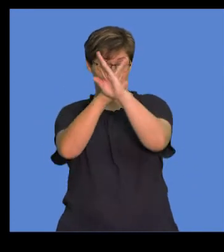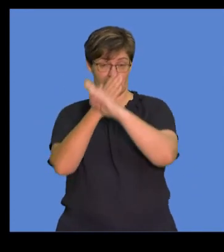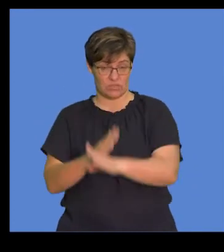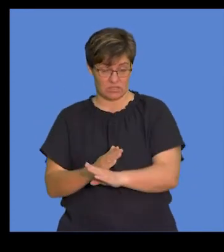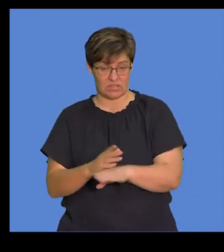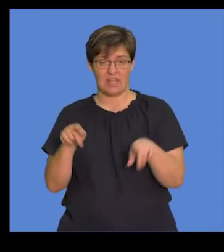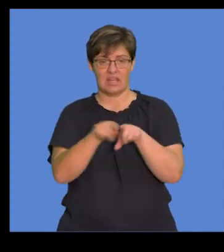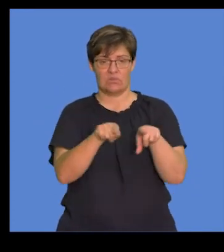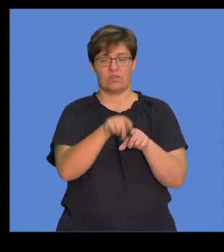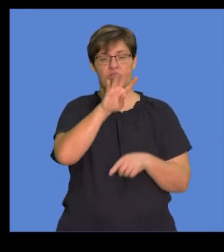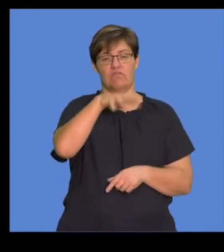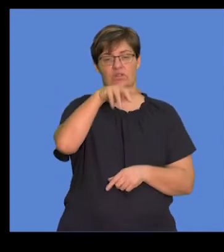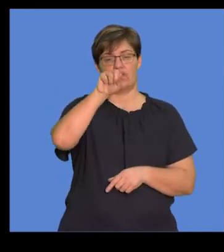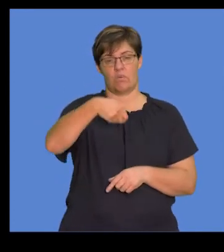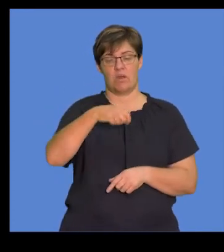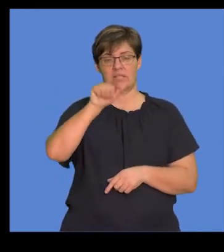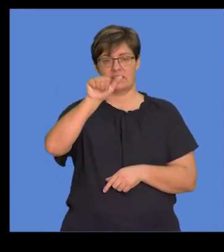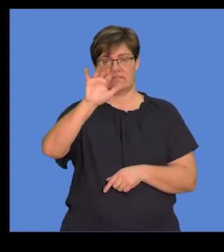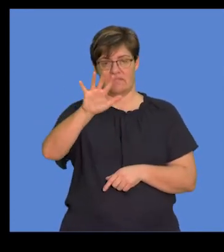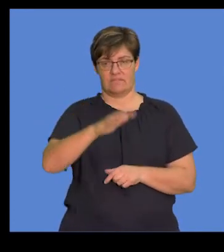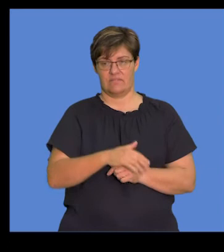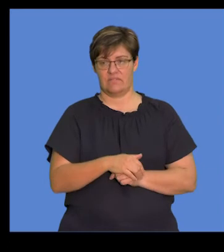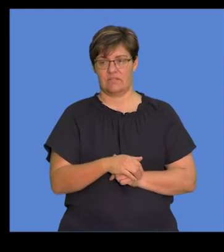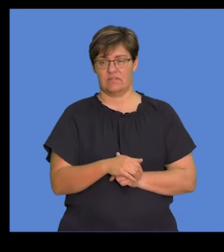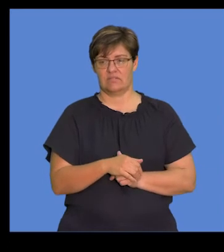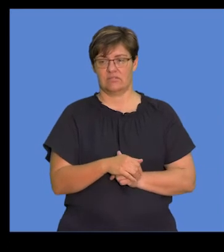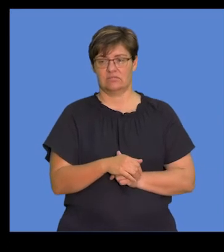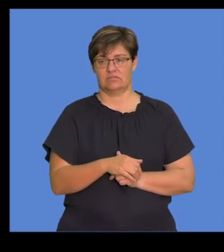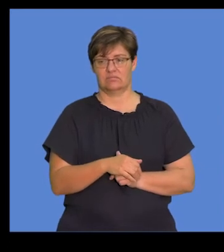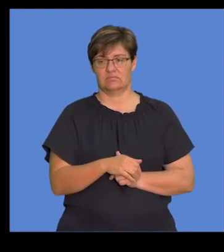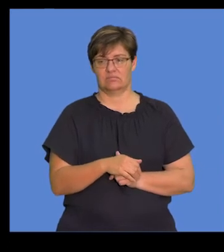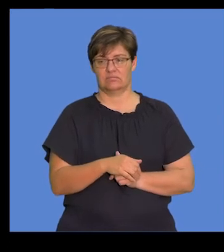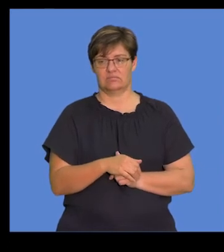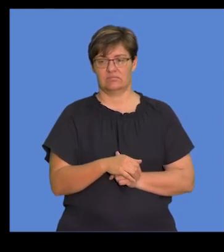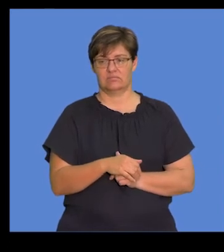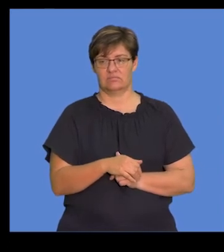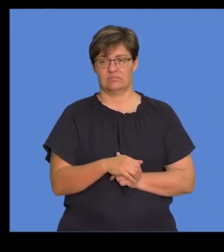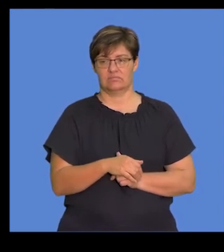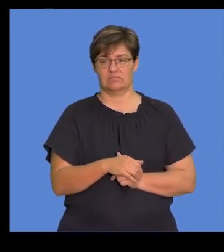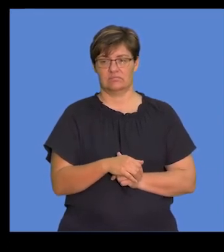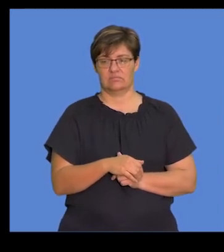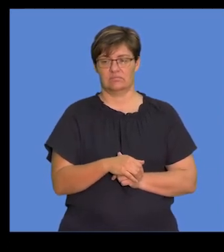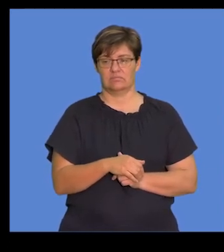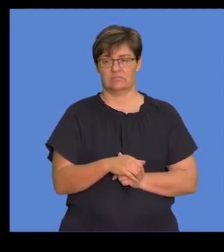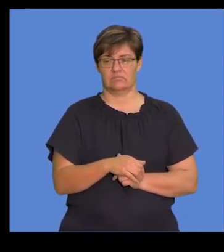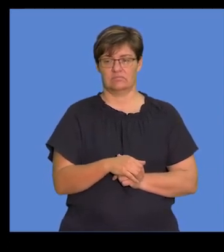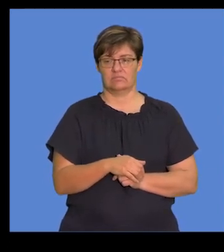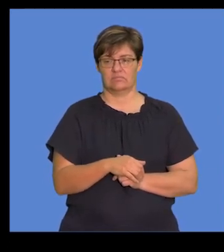of resistors is equals to 14,65. Okay, it's going to be 14,65.